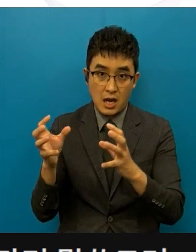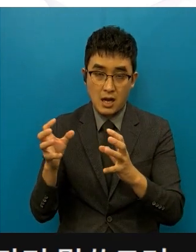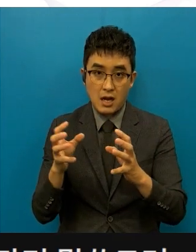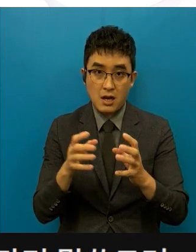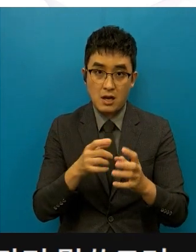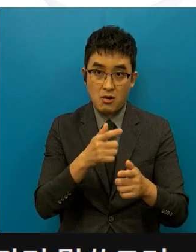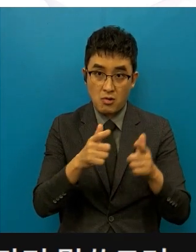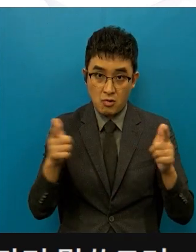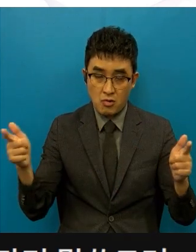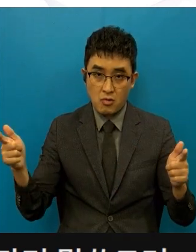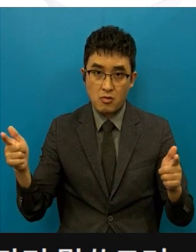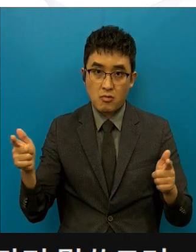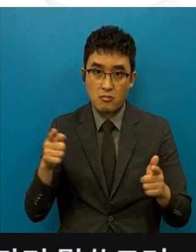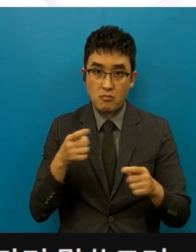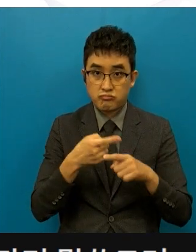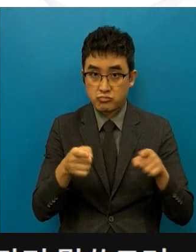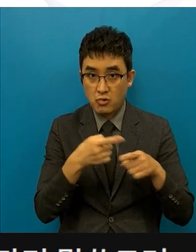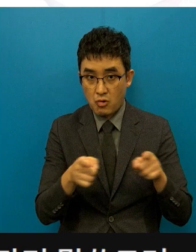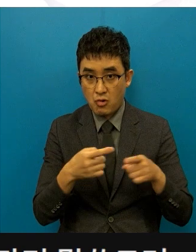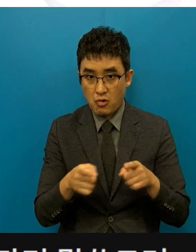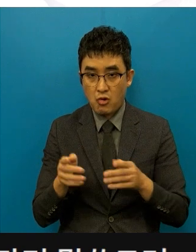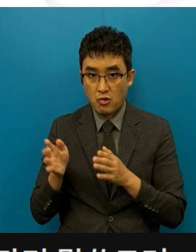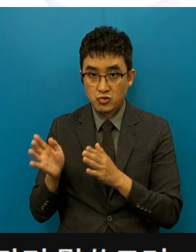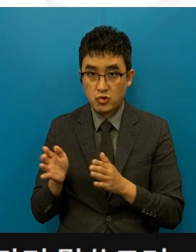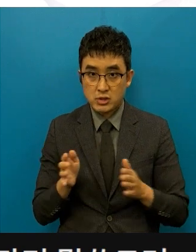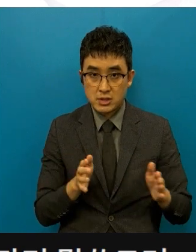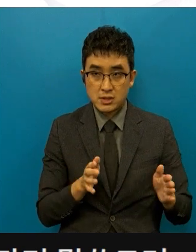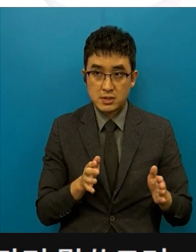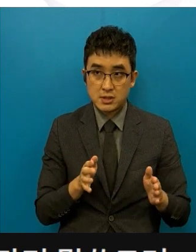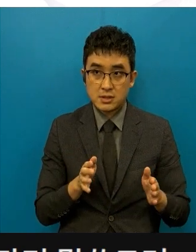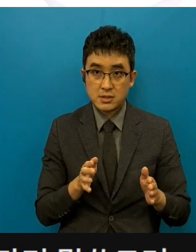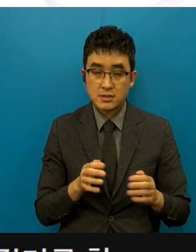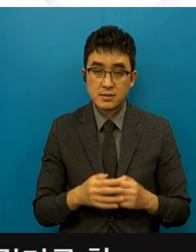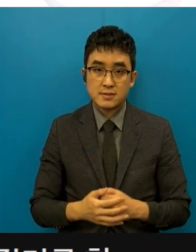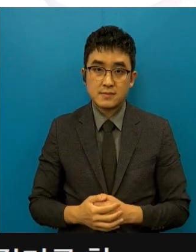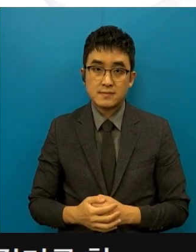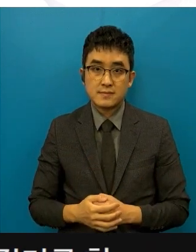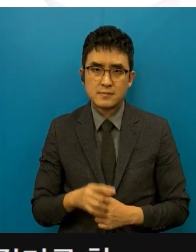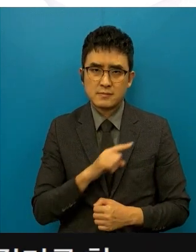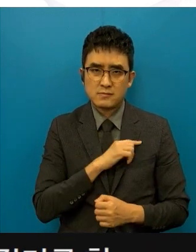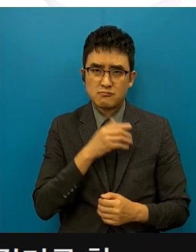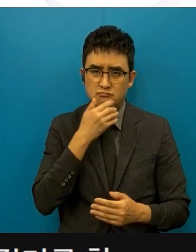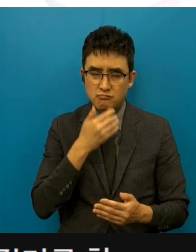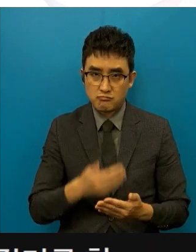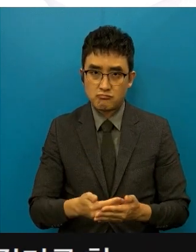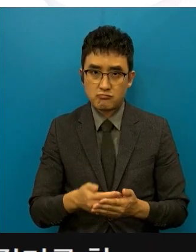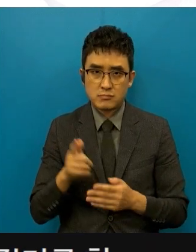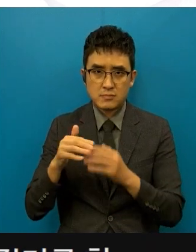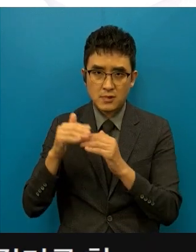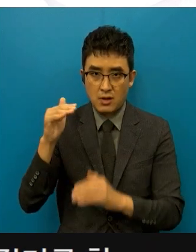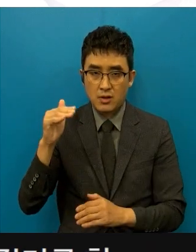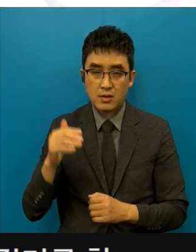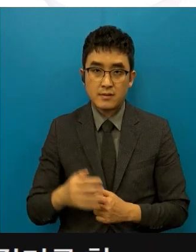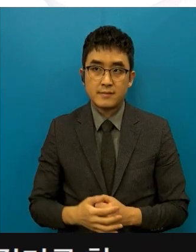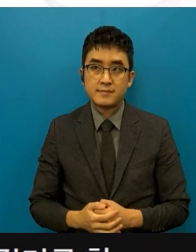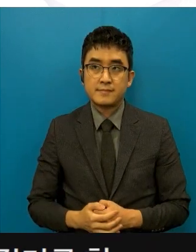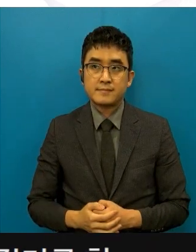I believe these are the most important ones for any country who is thinking about